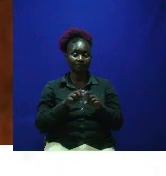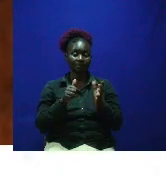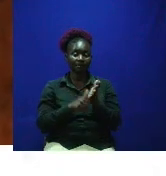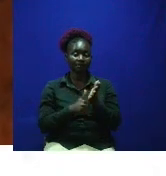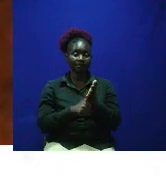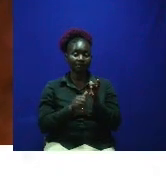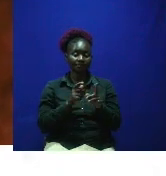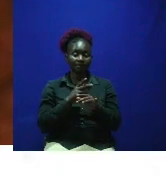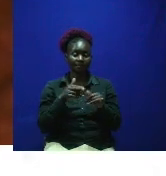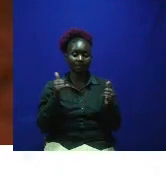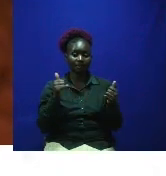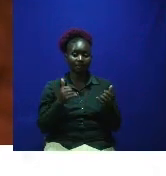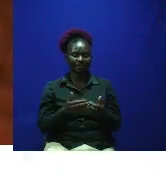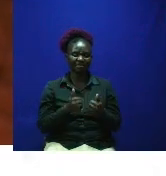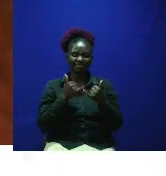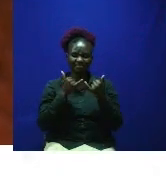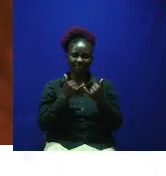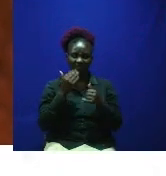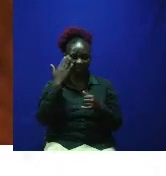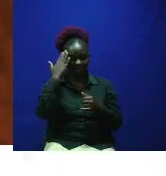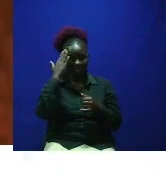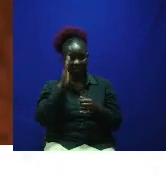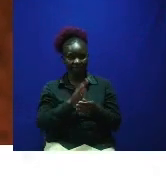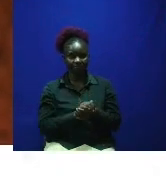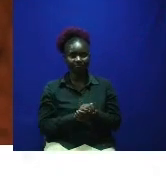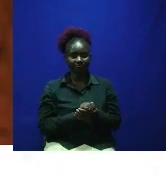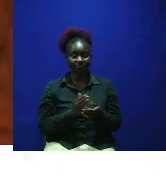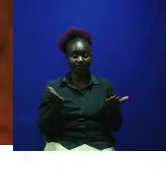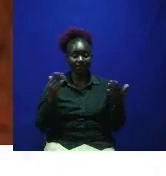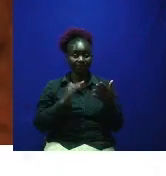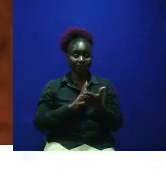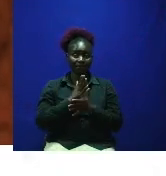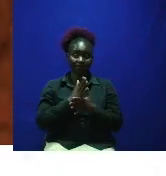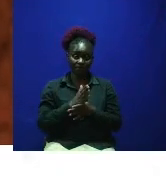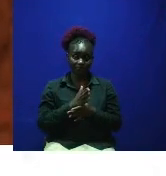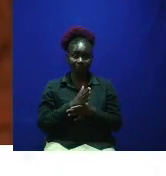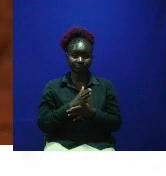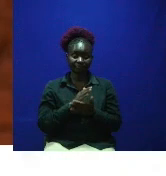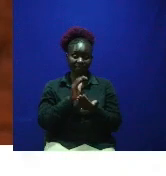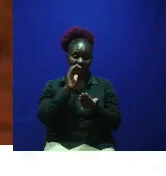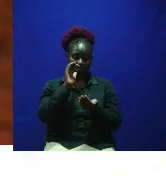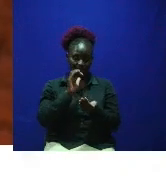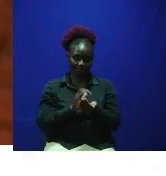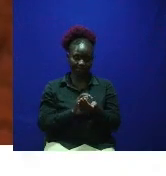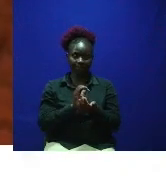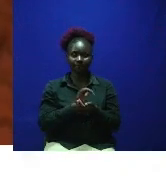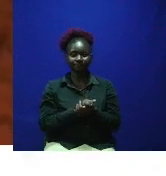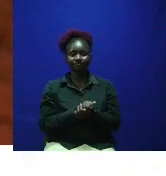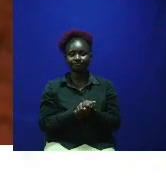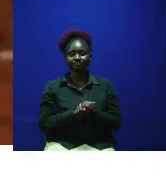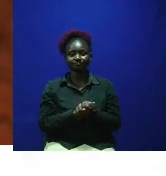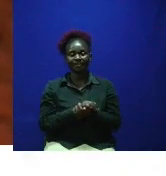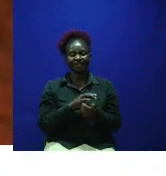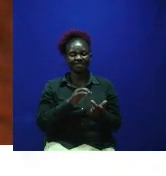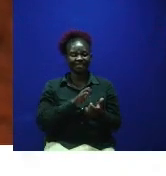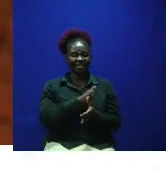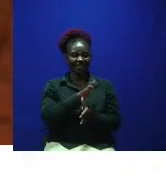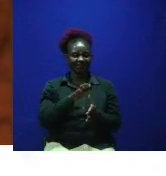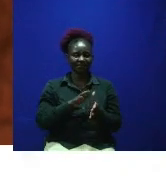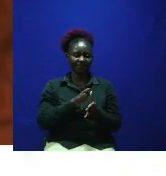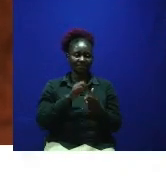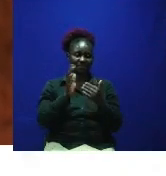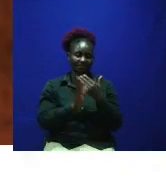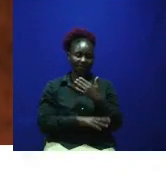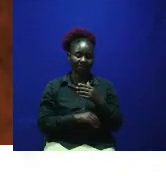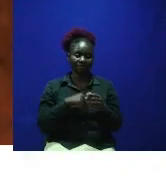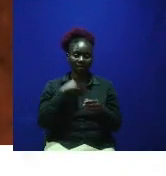nende bamnyire ne chindechi na komete chinda ekigo cha gwetera konyora kwa bukurense nende amazingira okonyora ngatali ama ya sabantu